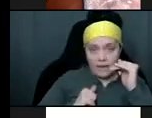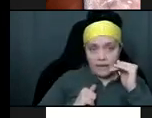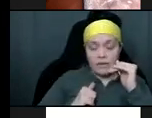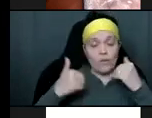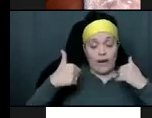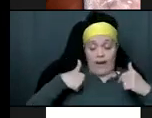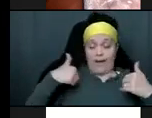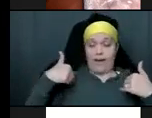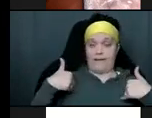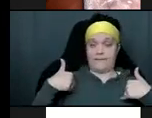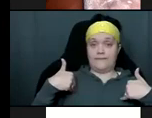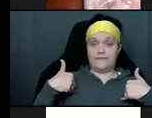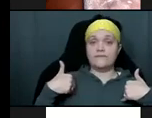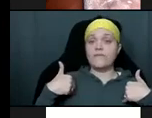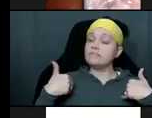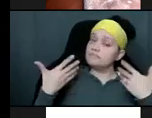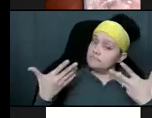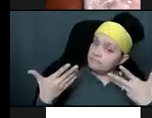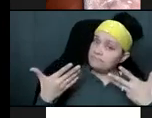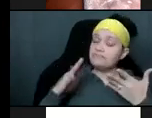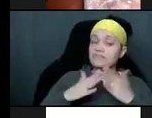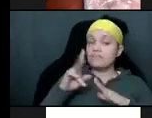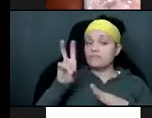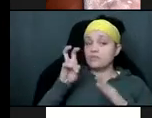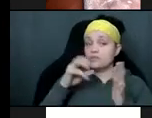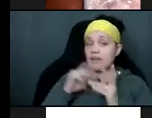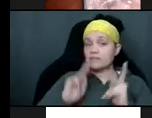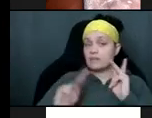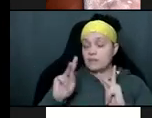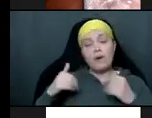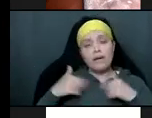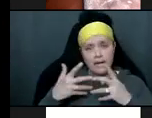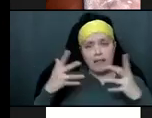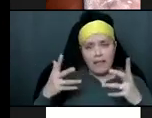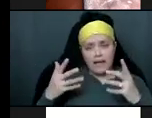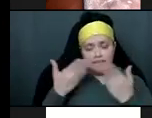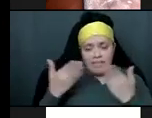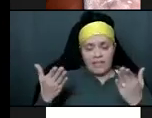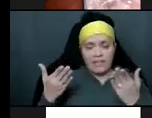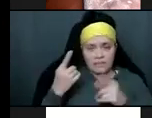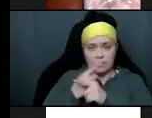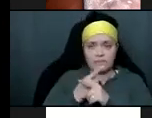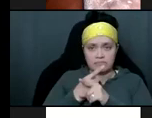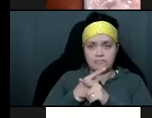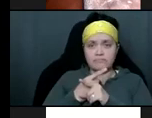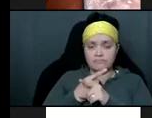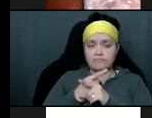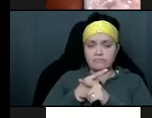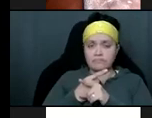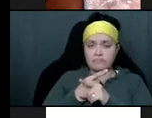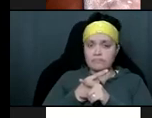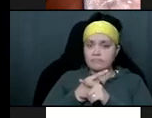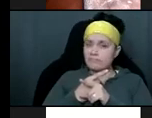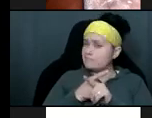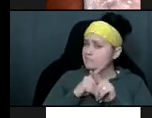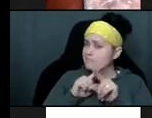have. A city of 200,000 people has lots of features, lots of things. How